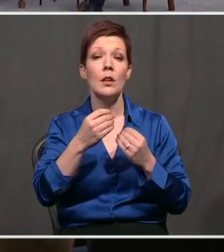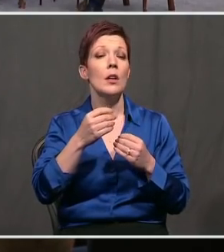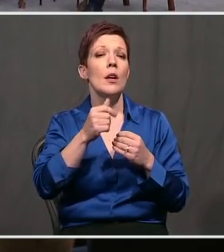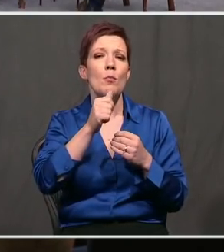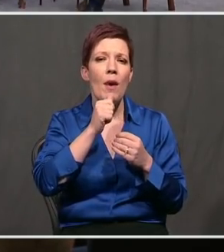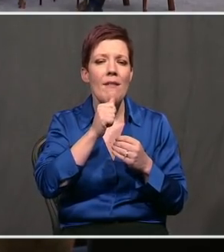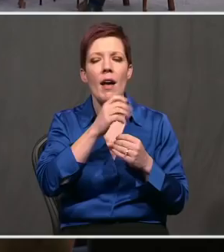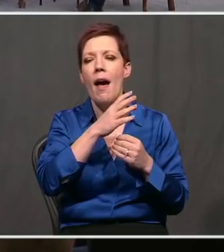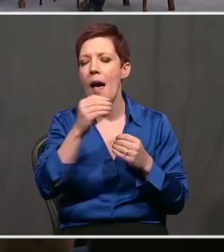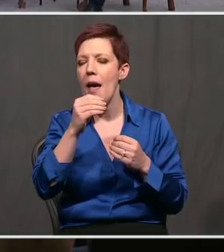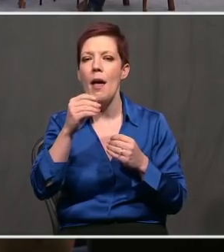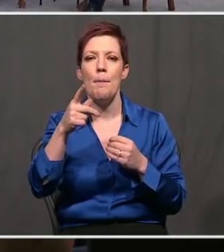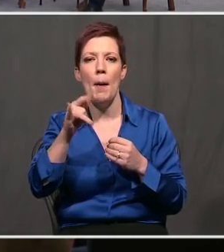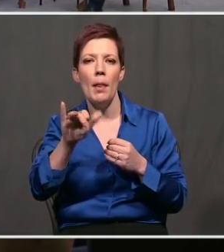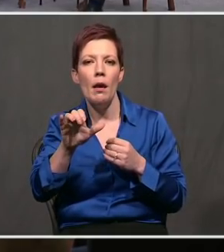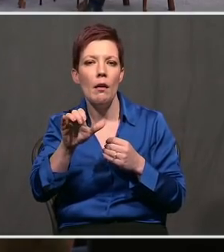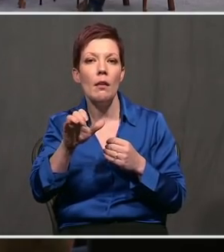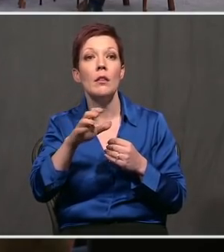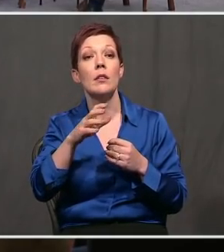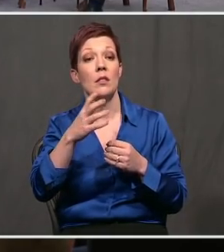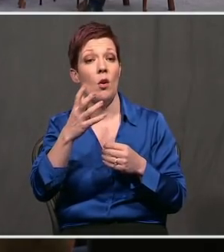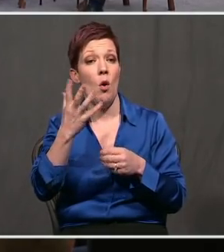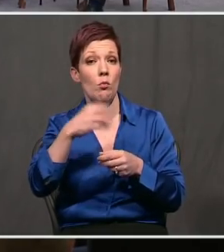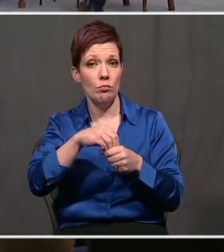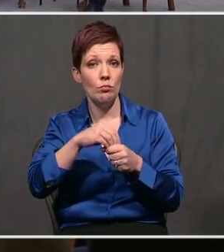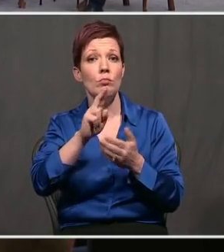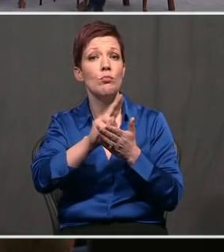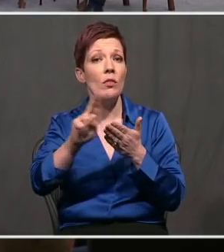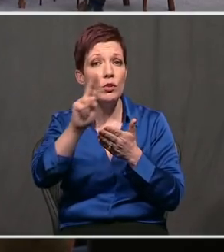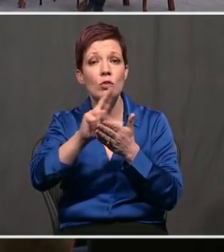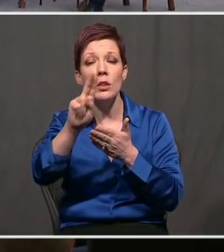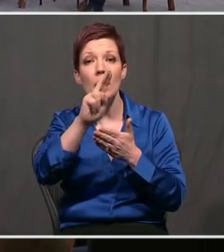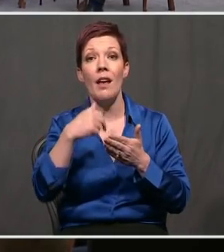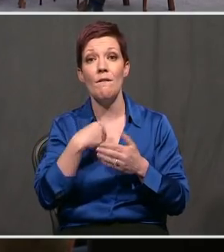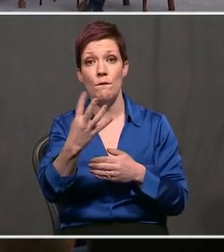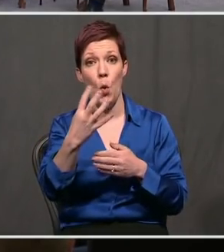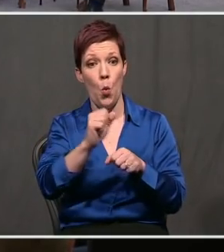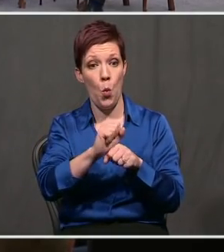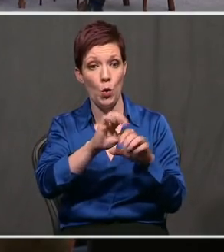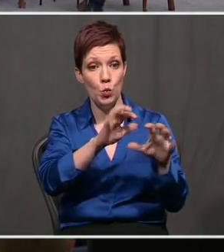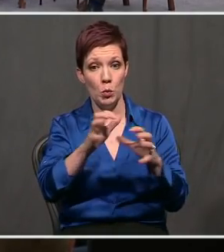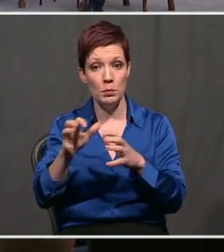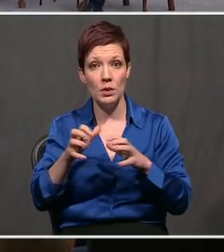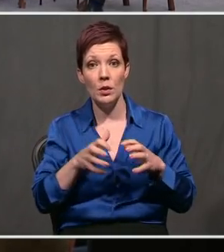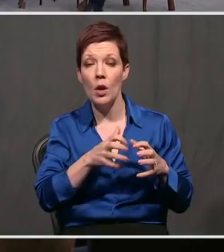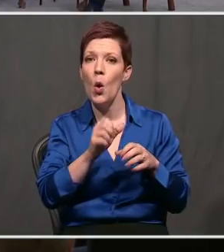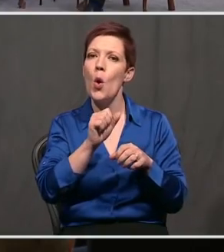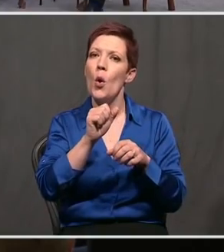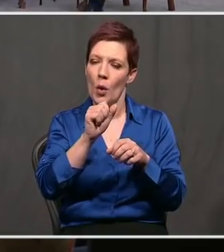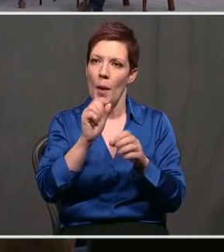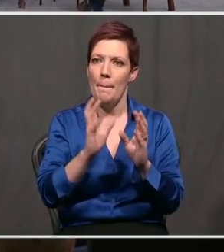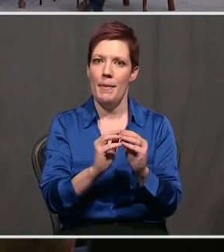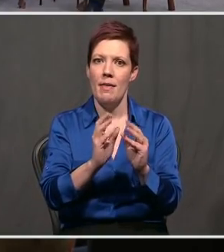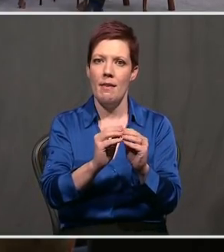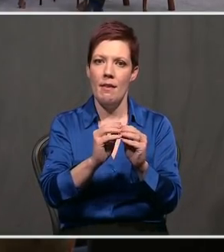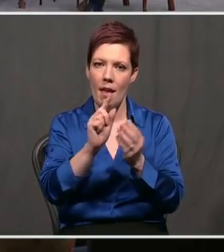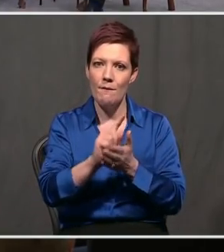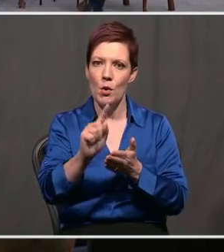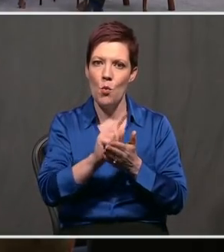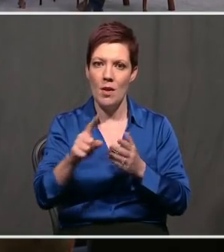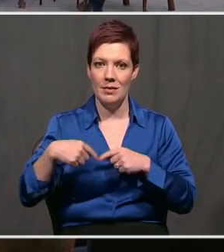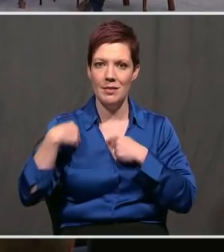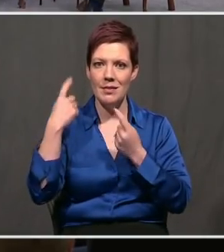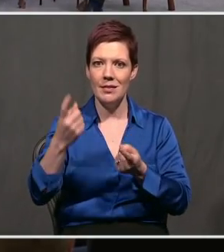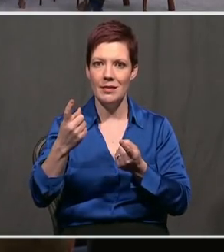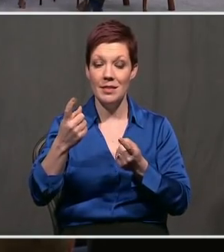private, higher education involved. And we created four work groups. They've been meeting every week since then. And every